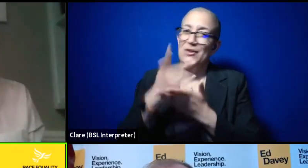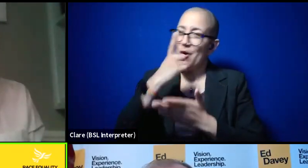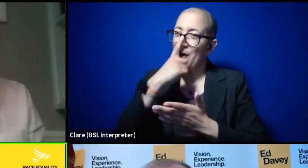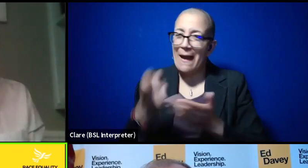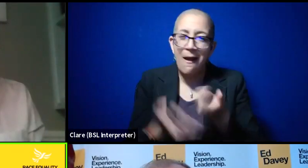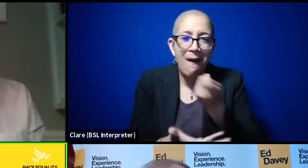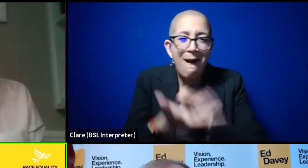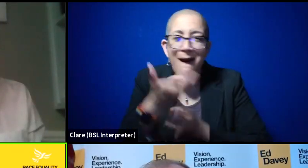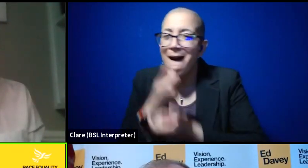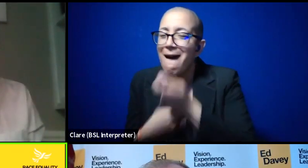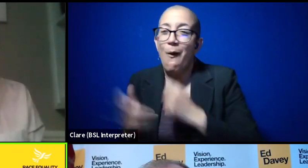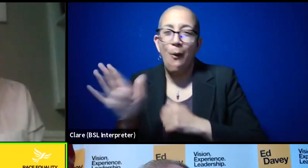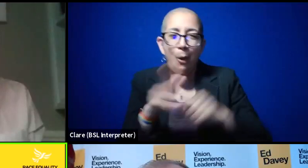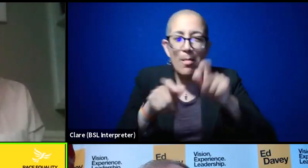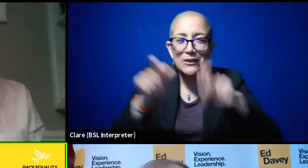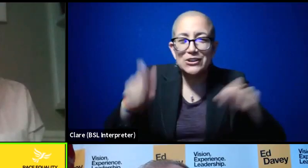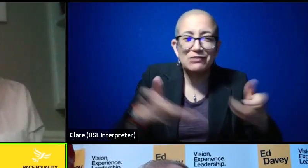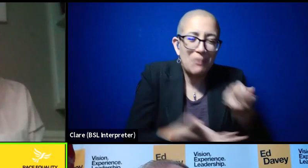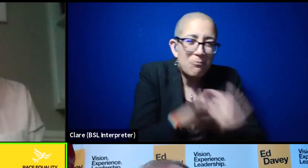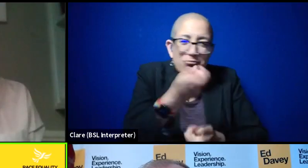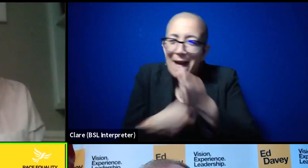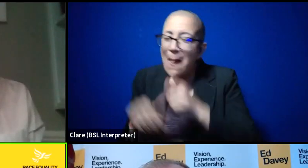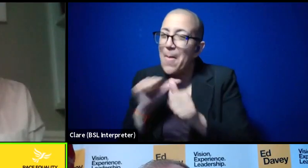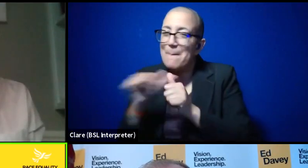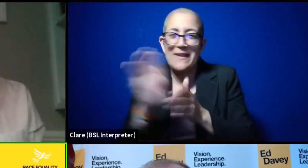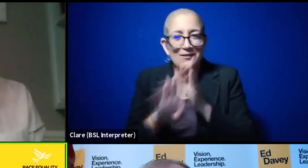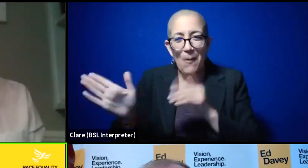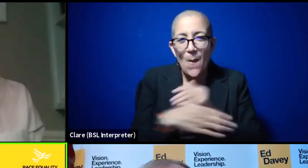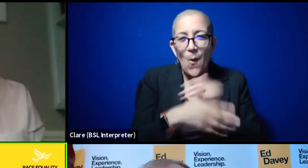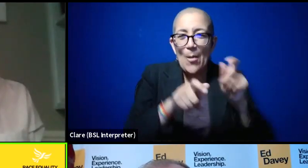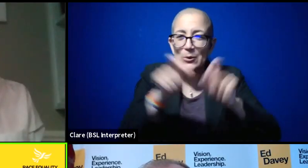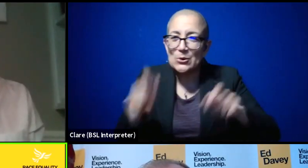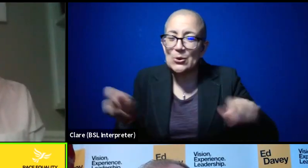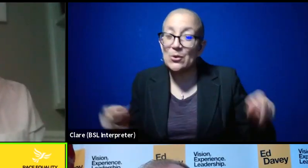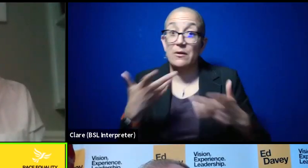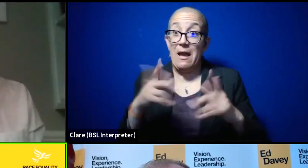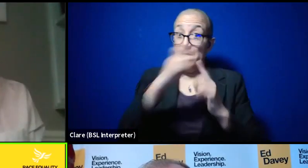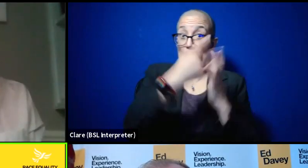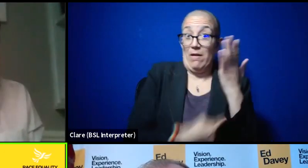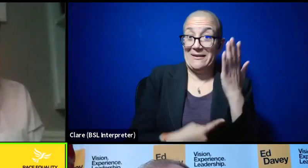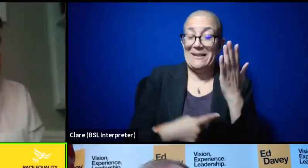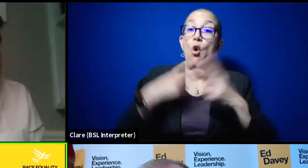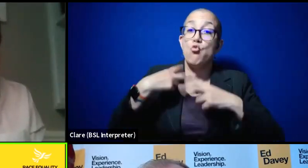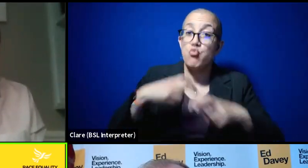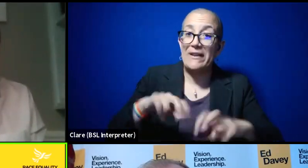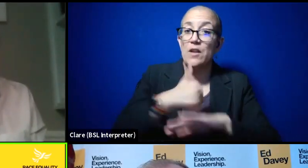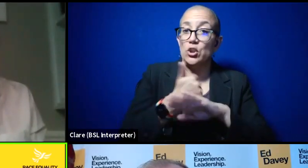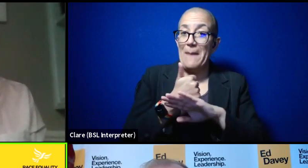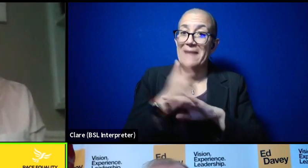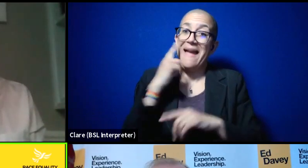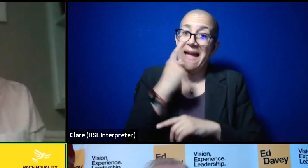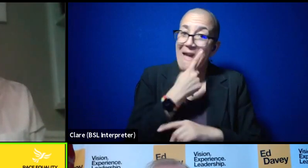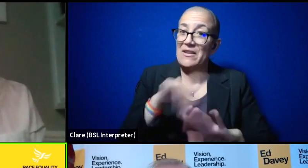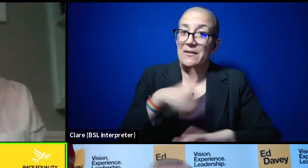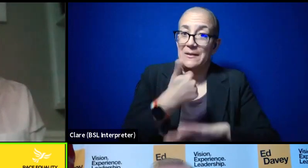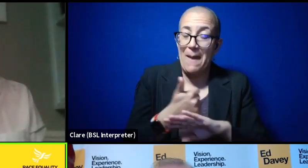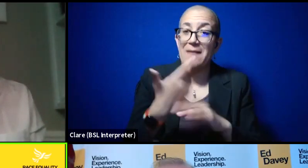years on our policy that is now very research, very evidence-based, and making sure that we